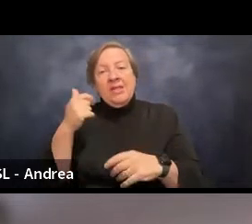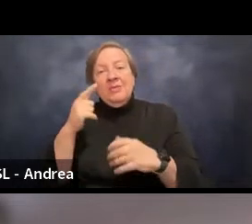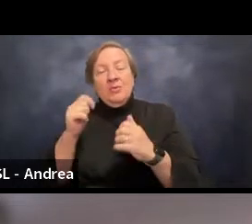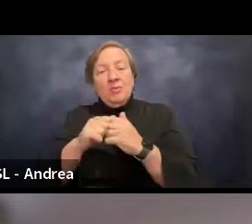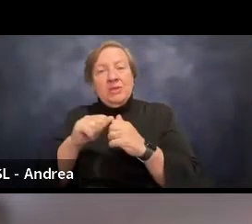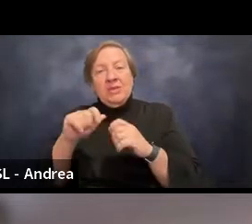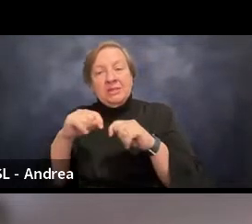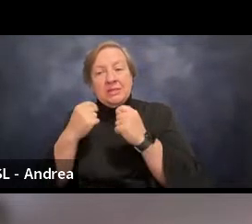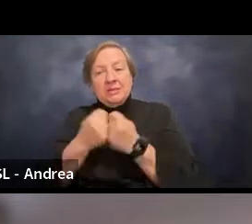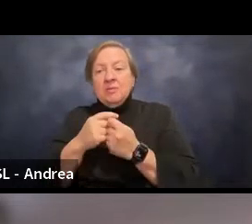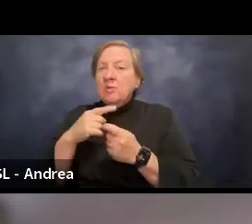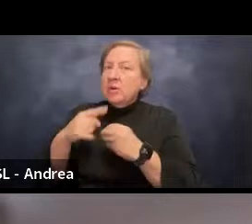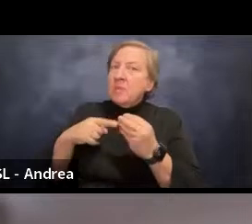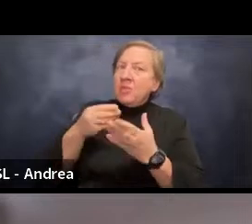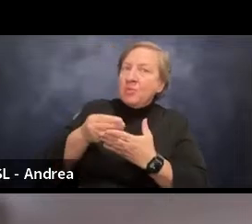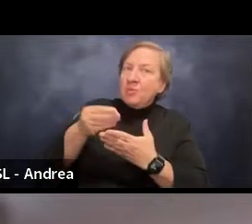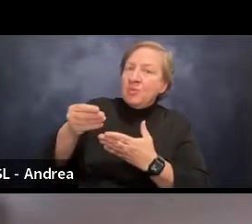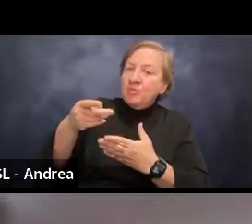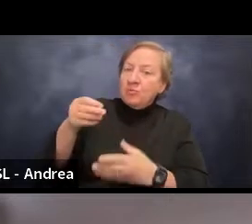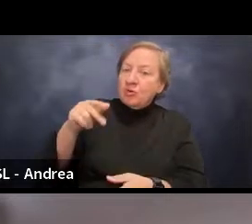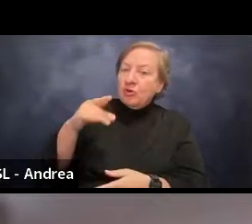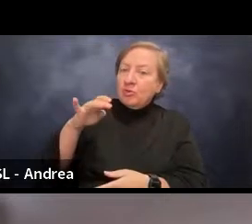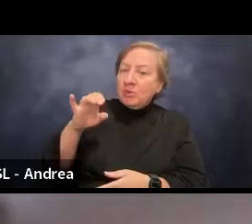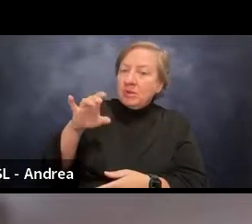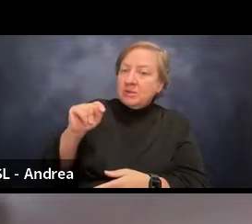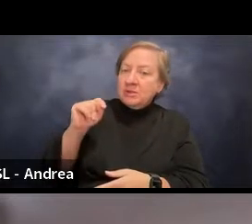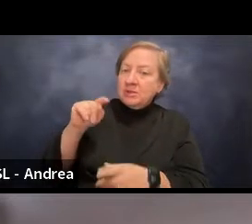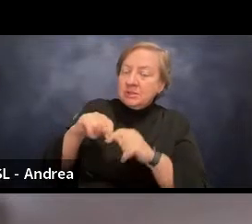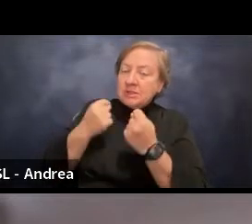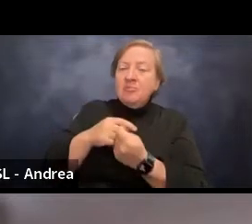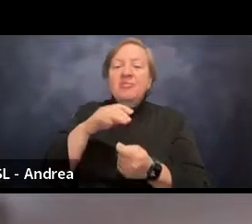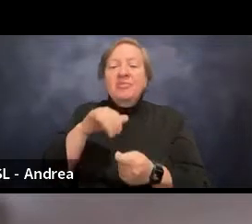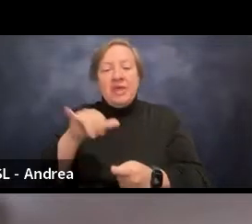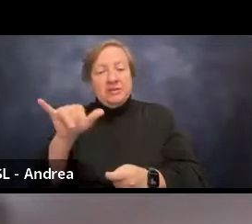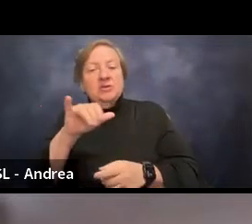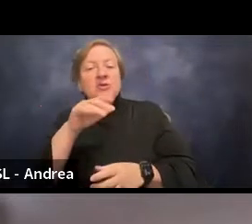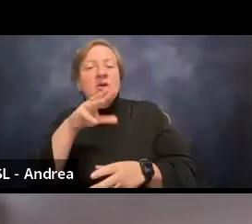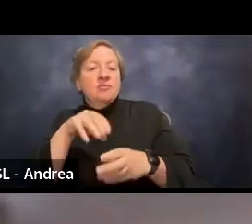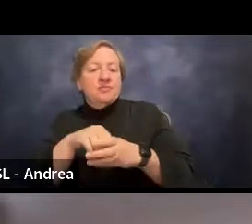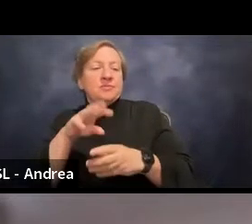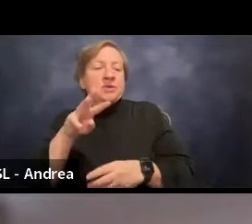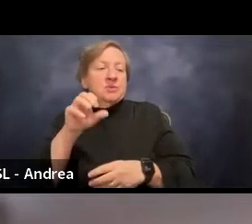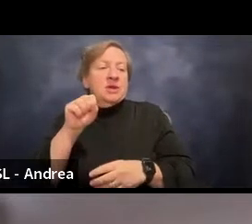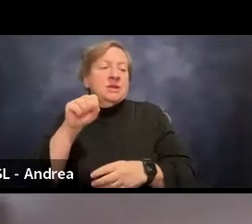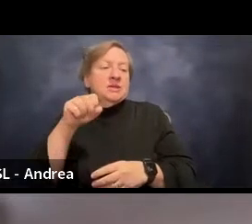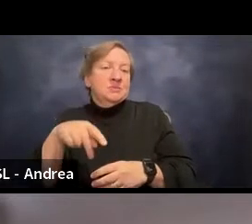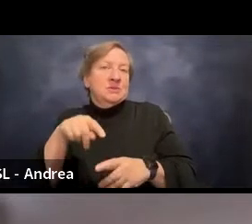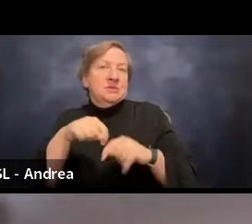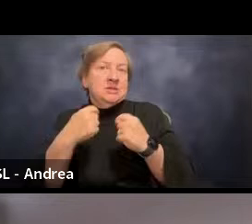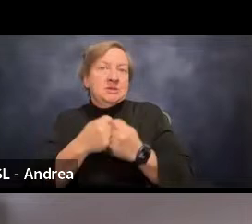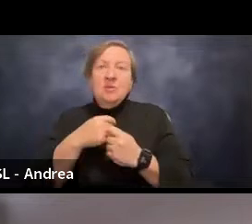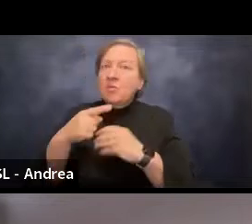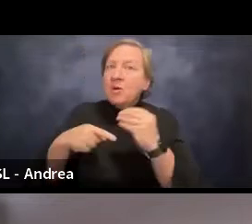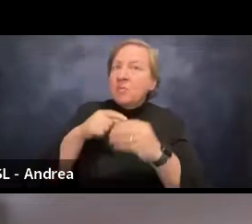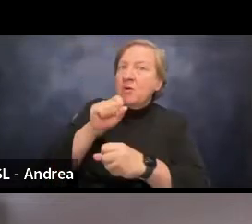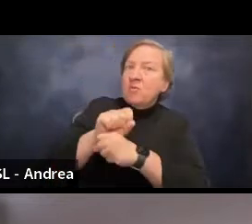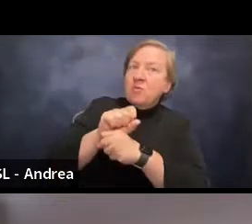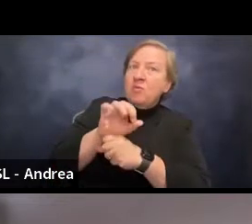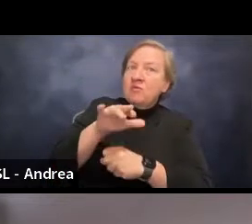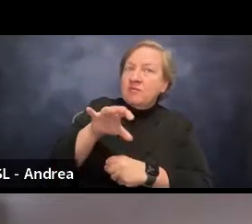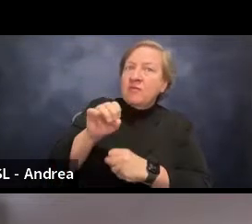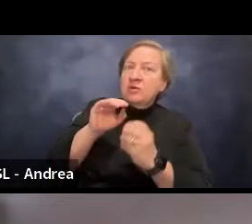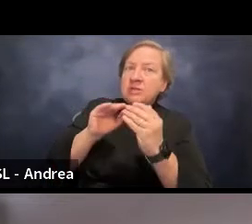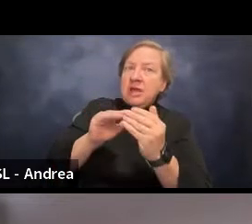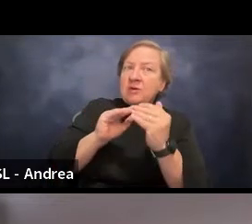about the procurement team? That is also a part of the WSP team, yes. What about the workforce equity